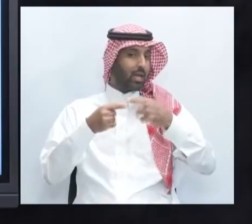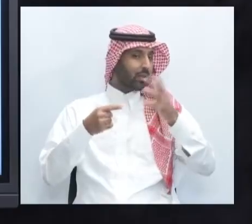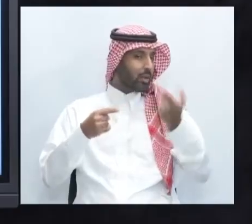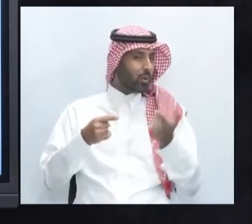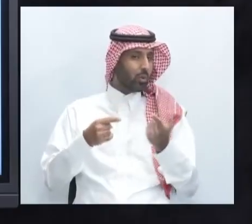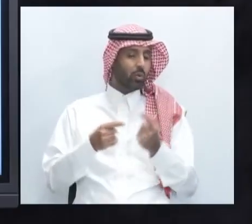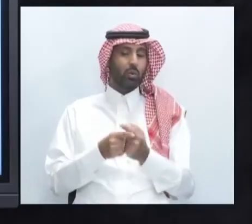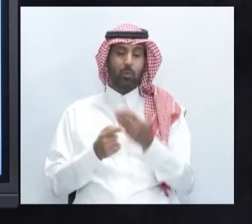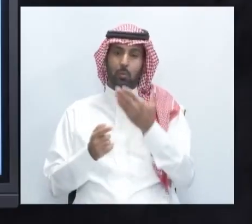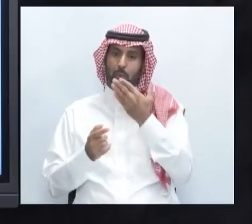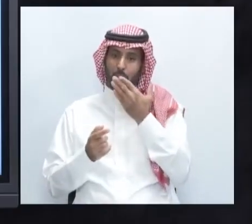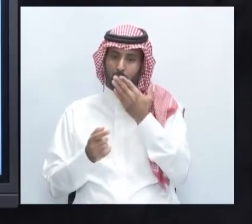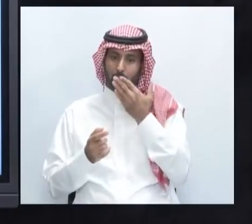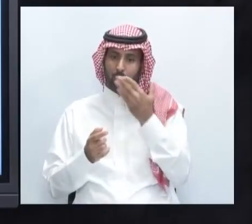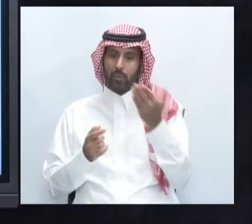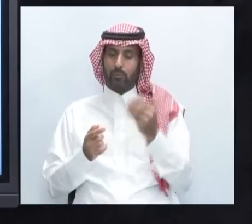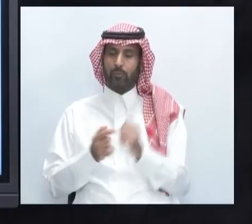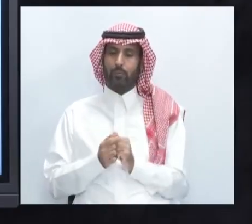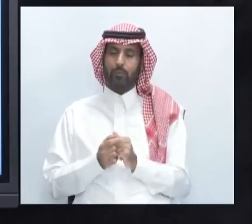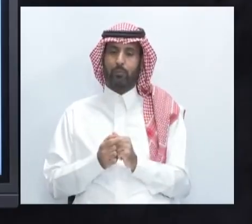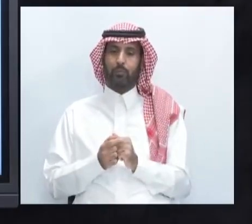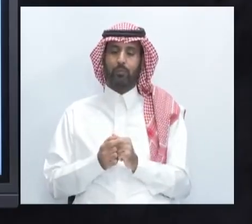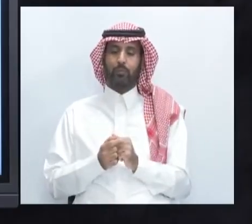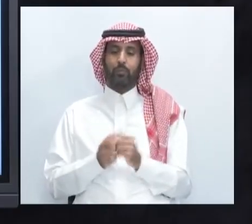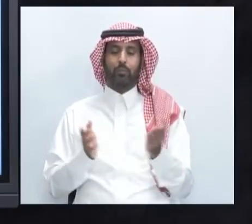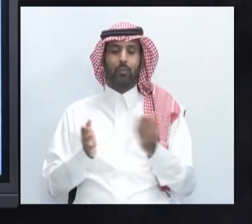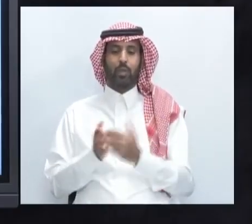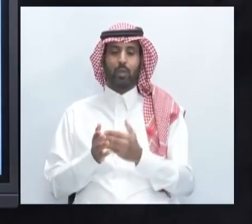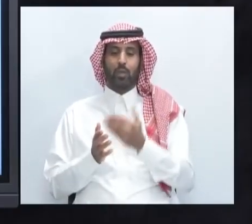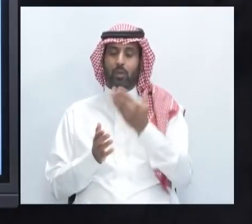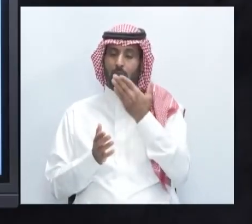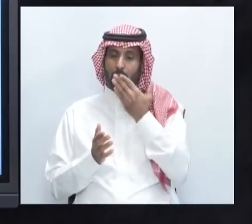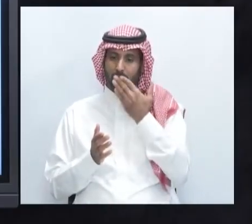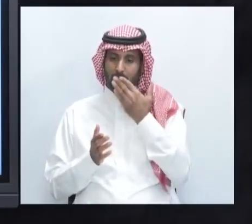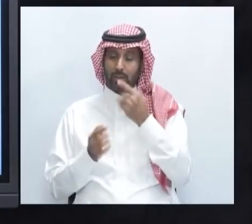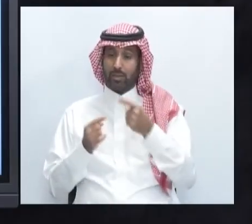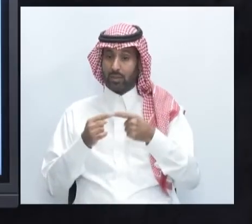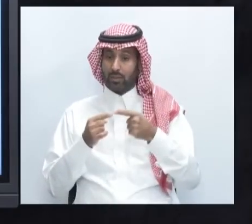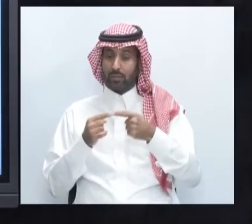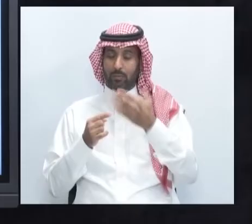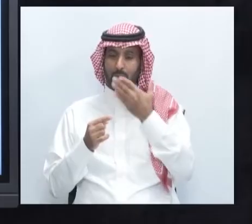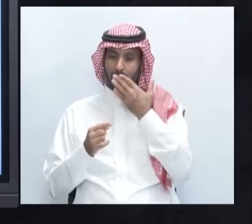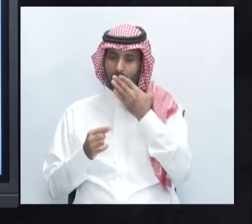noisy. Noisy. Excellent. Okay. What about this?